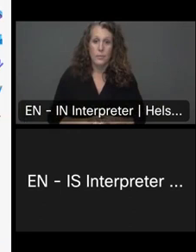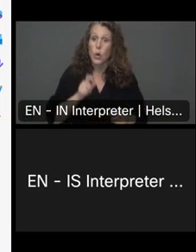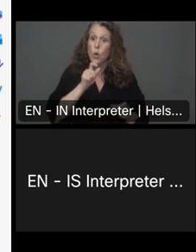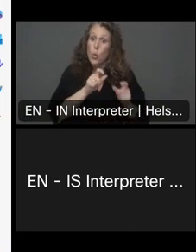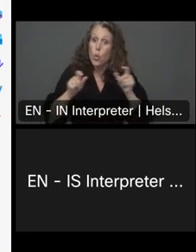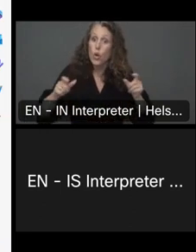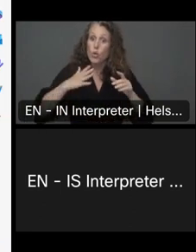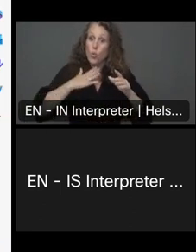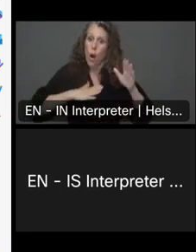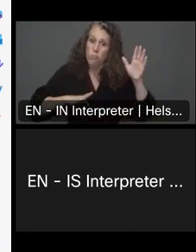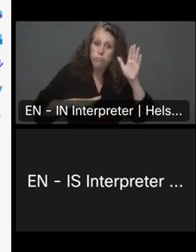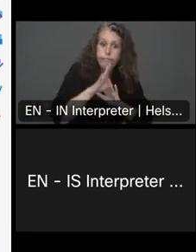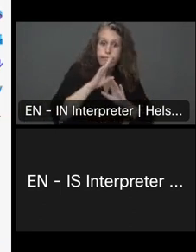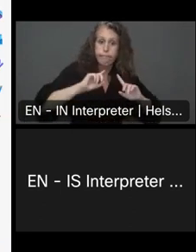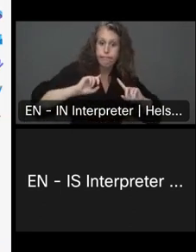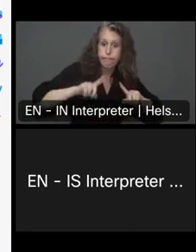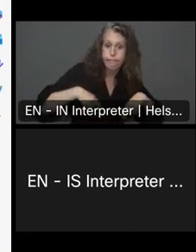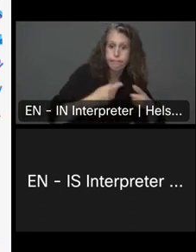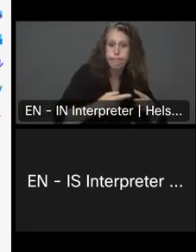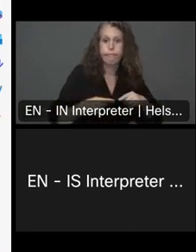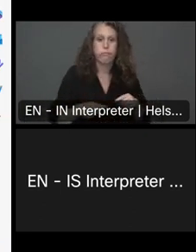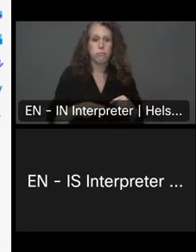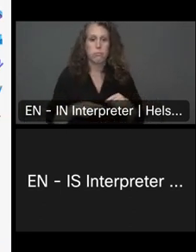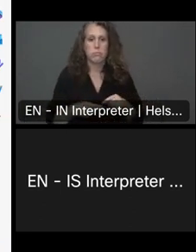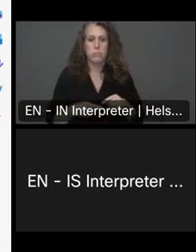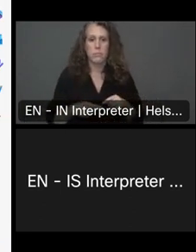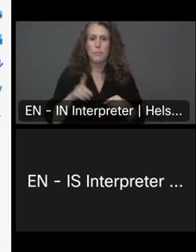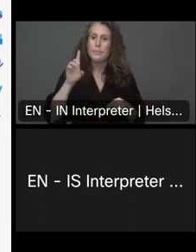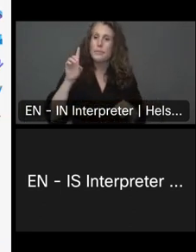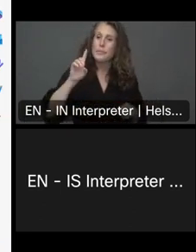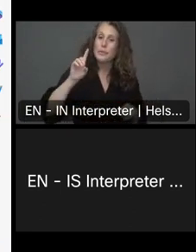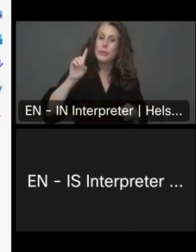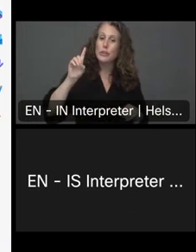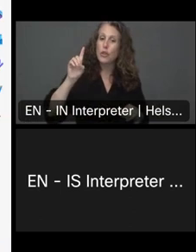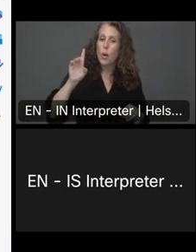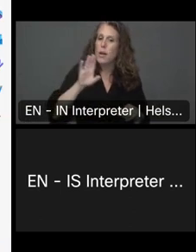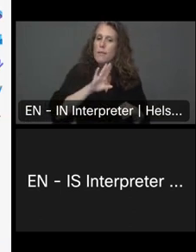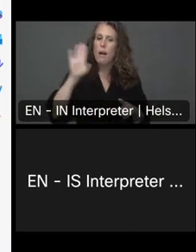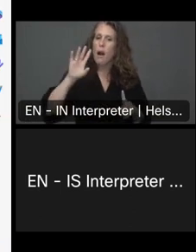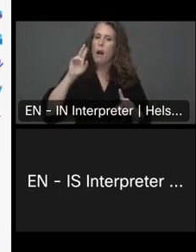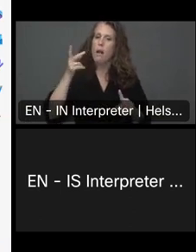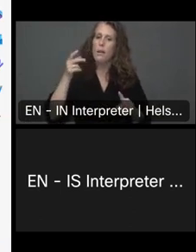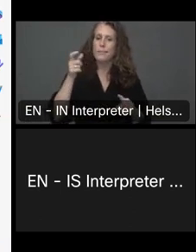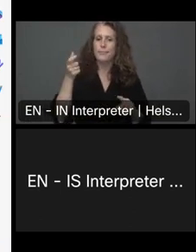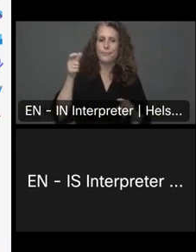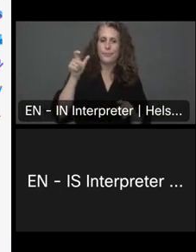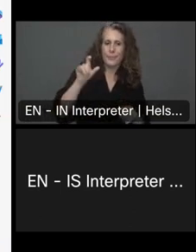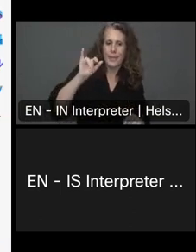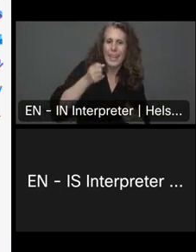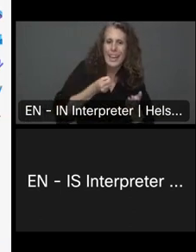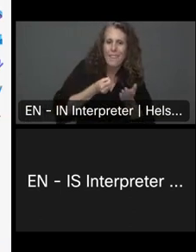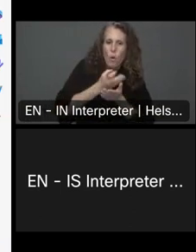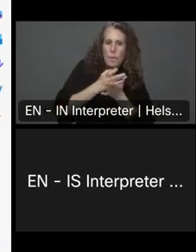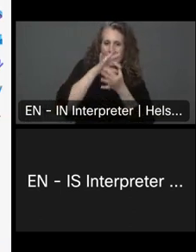the interplay of ease, and although Darwin doesn't explicitly mention it, informativity, we must admit, Darwin warns,